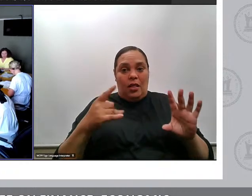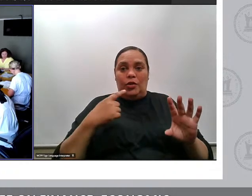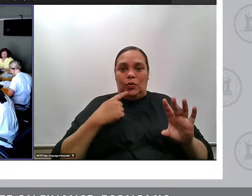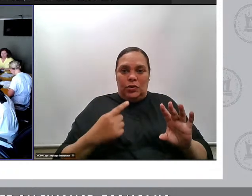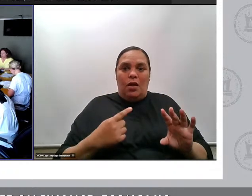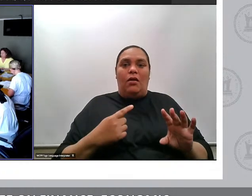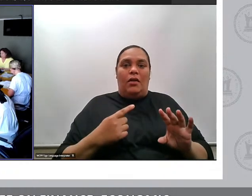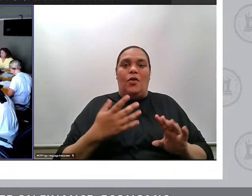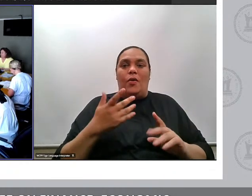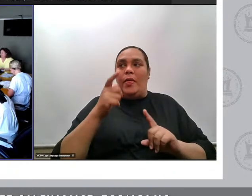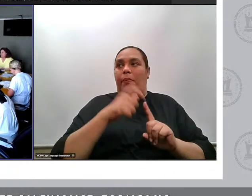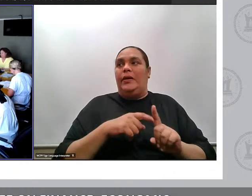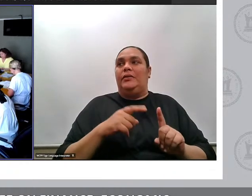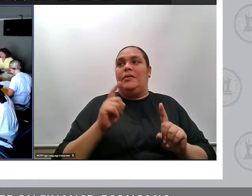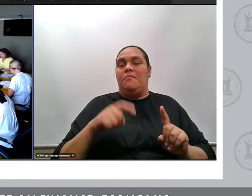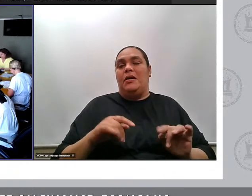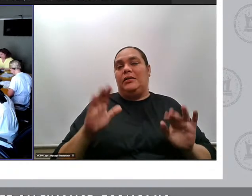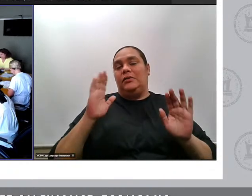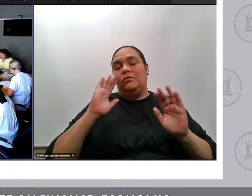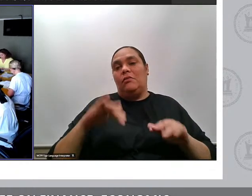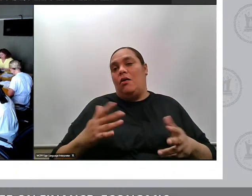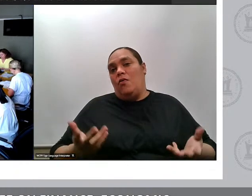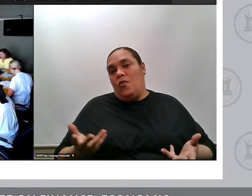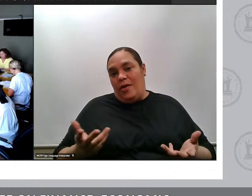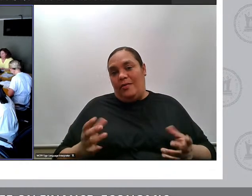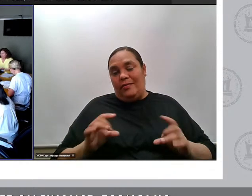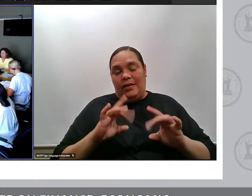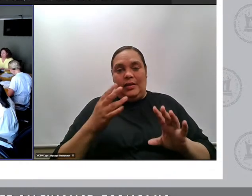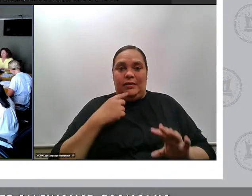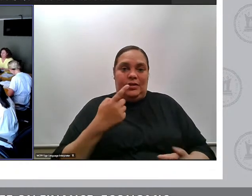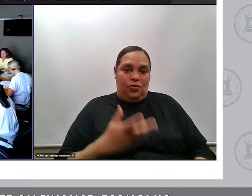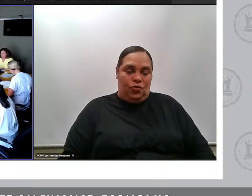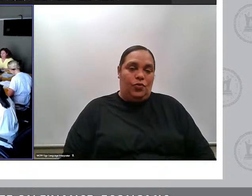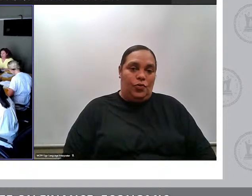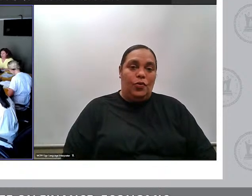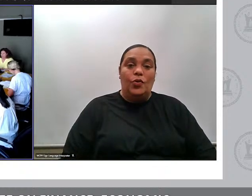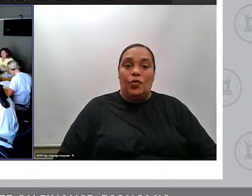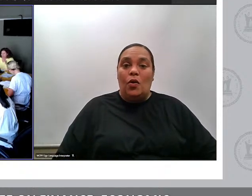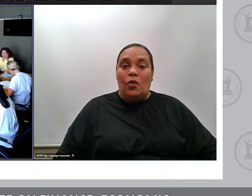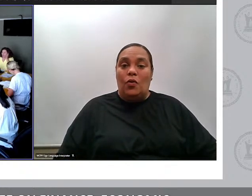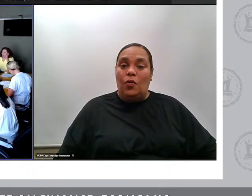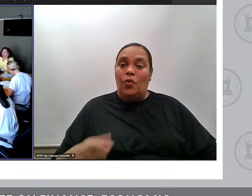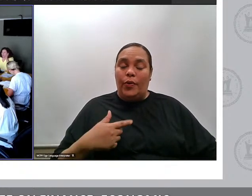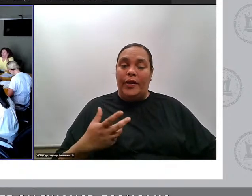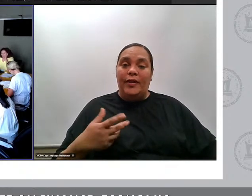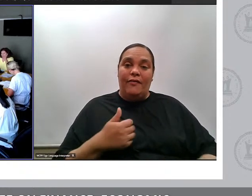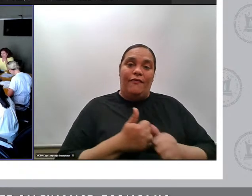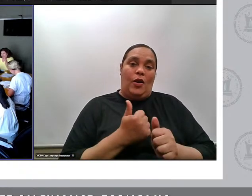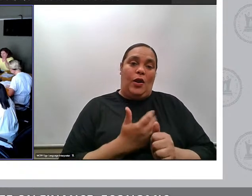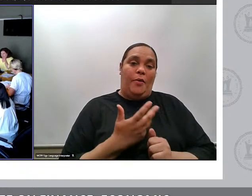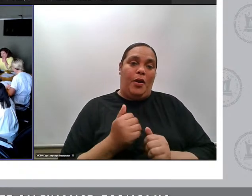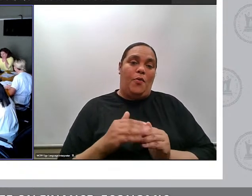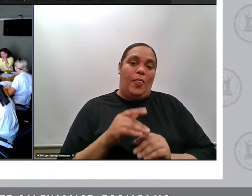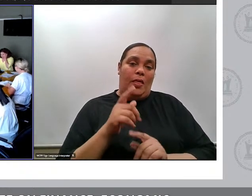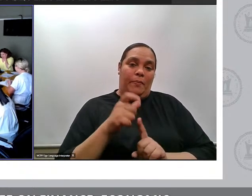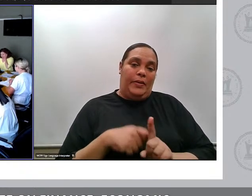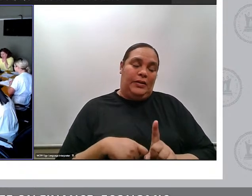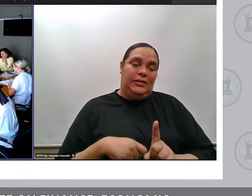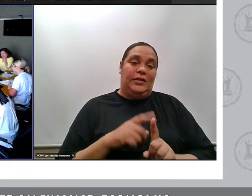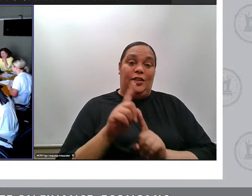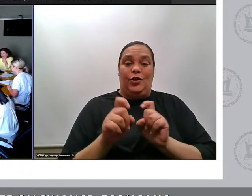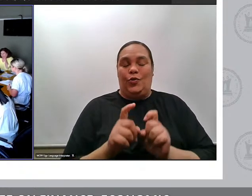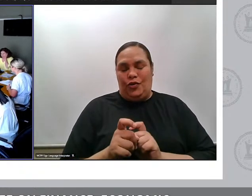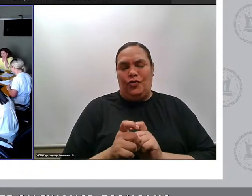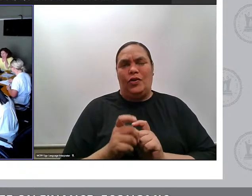saying whether a person is ordinarily resident. So we did follow up with the candidate in